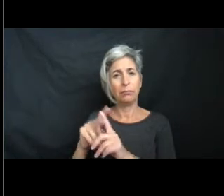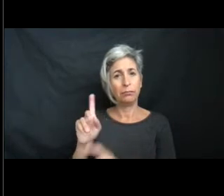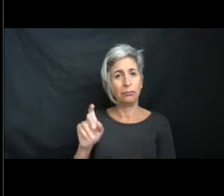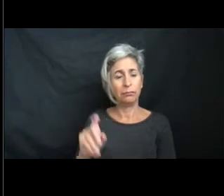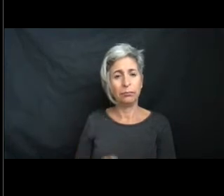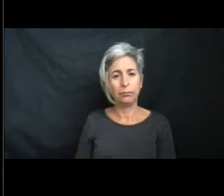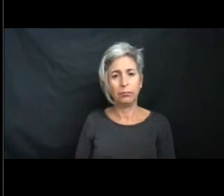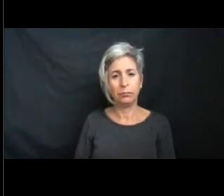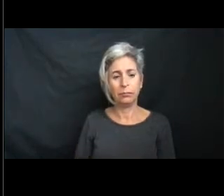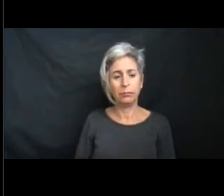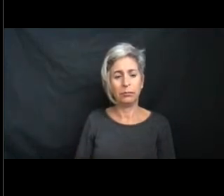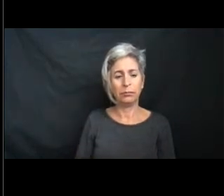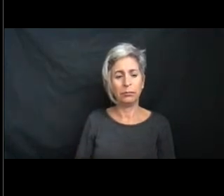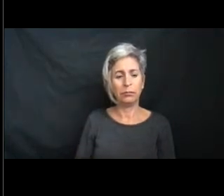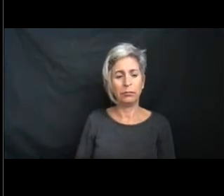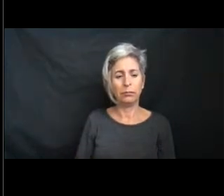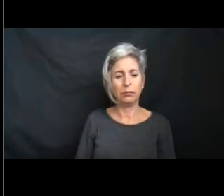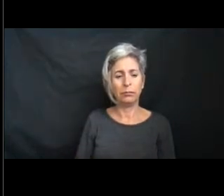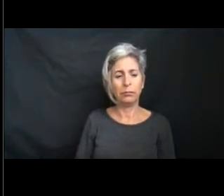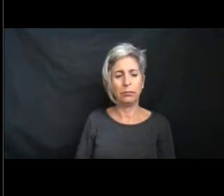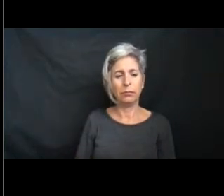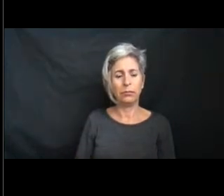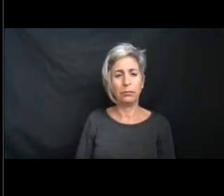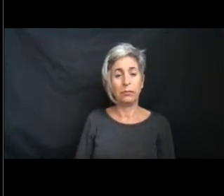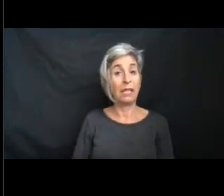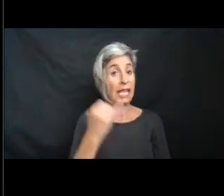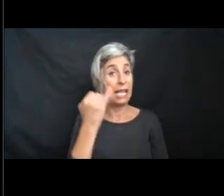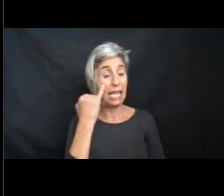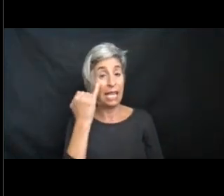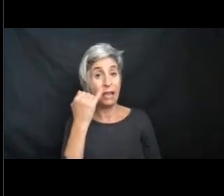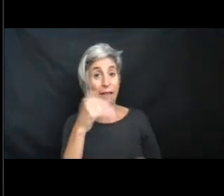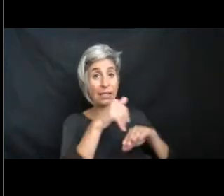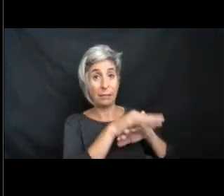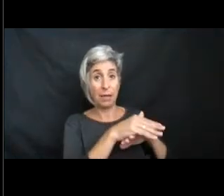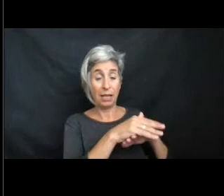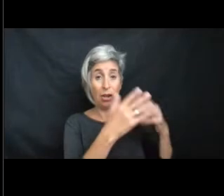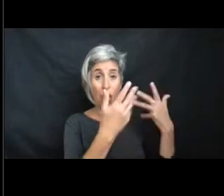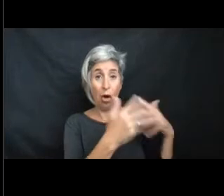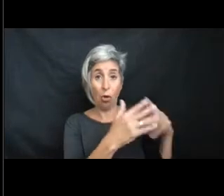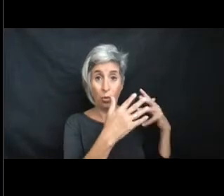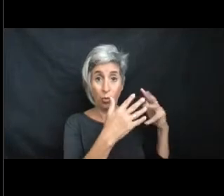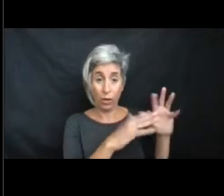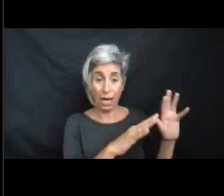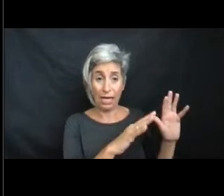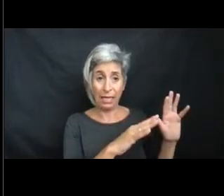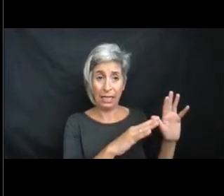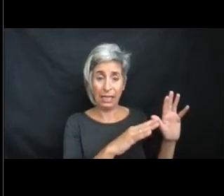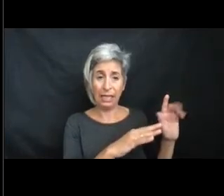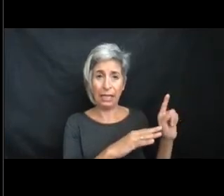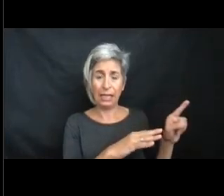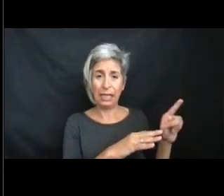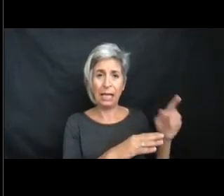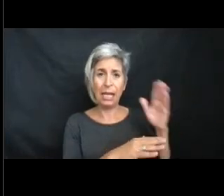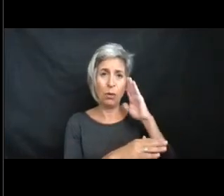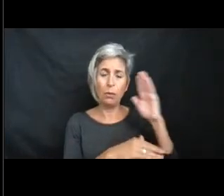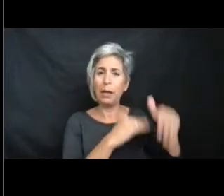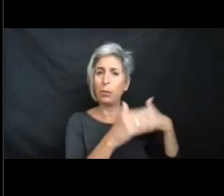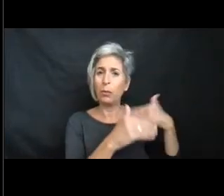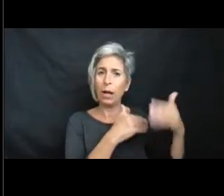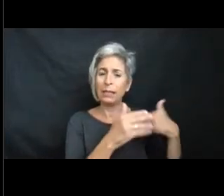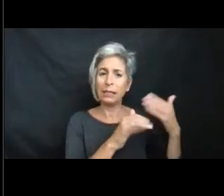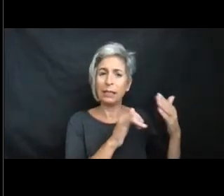You don't have to submit already submitted permit applications in Navline. It's going to be processed in